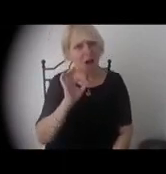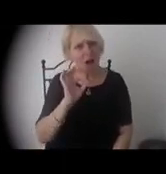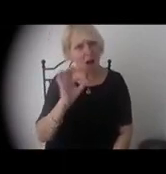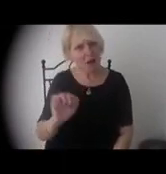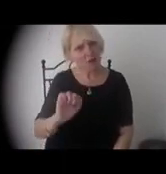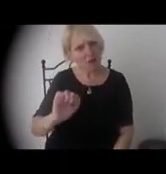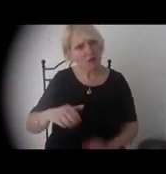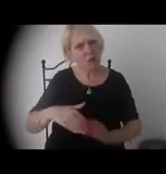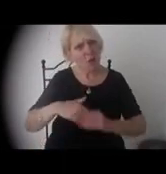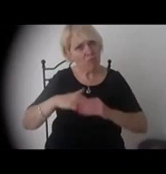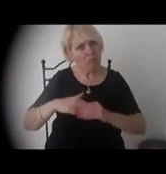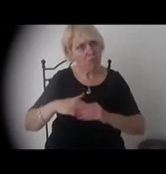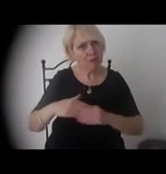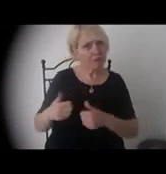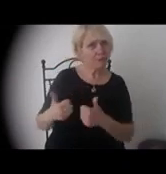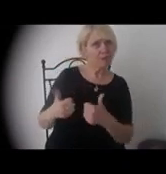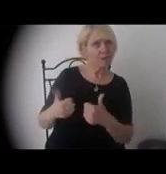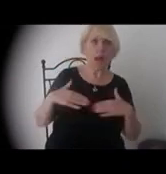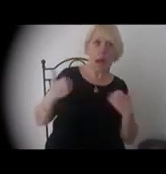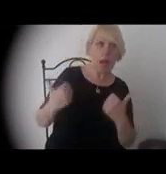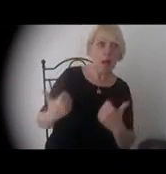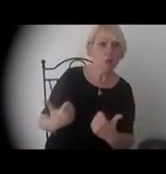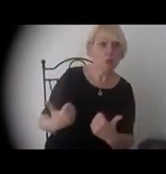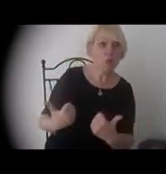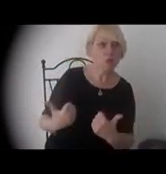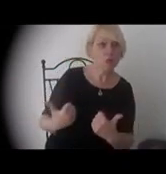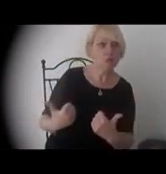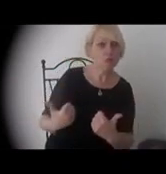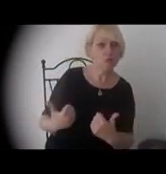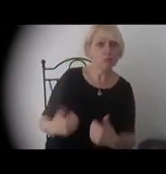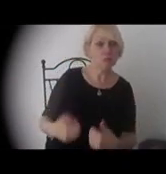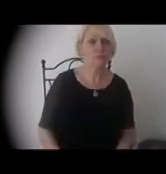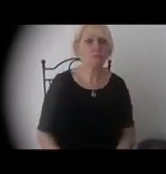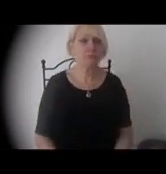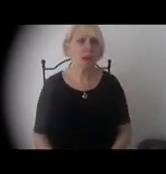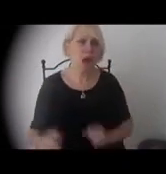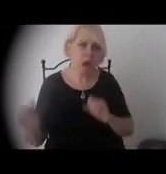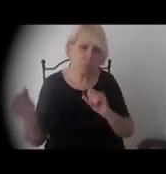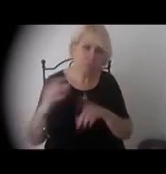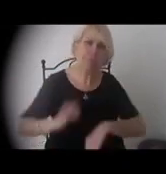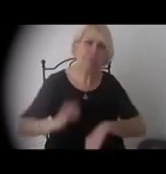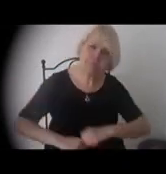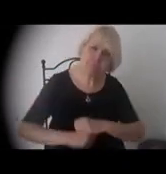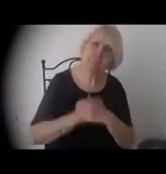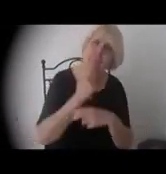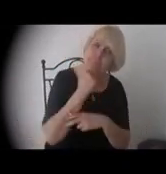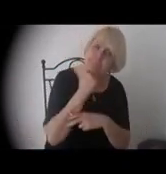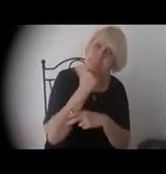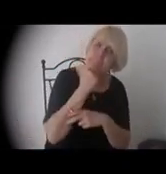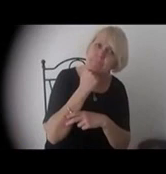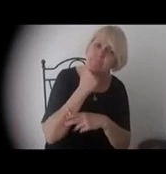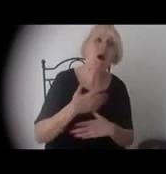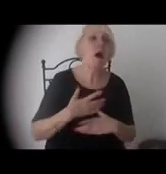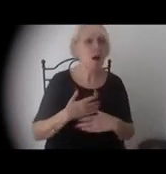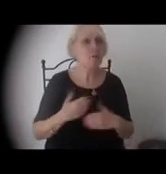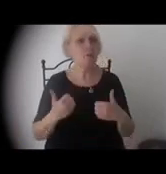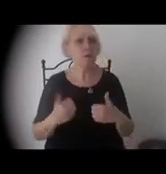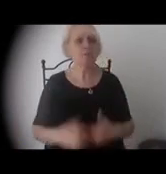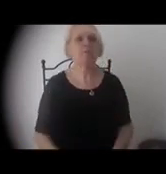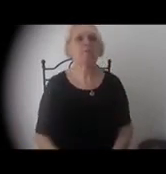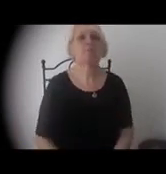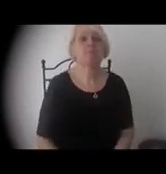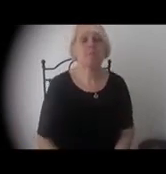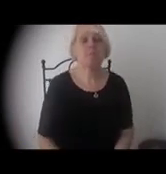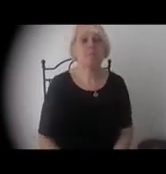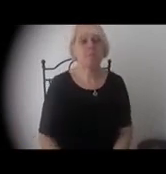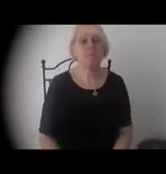they ask each other how they are and they genuinely listen to the answer rather than feeling pressurized to say, yep, fine, all fine. But at the